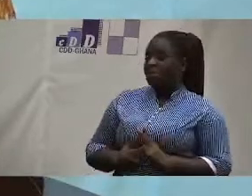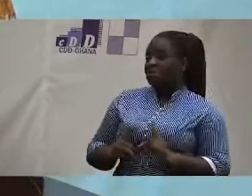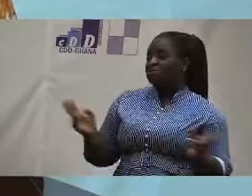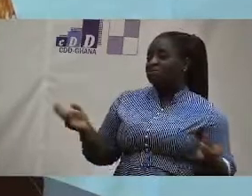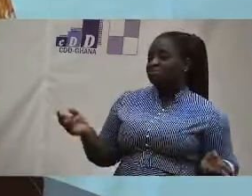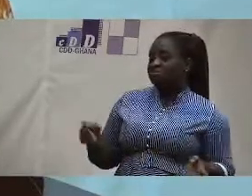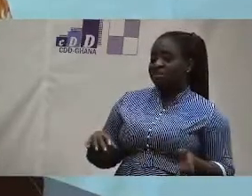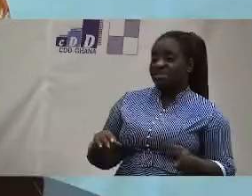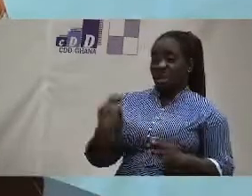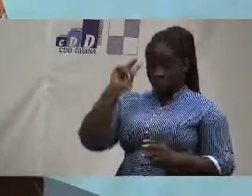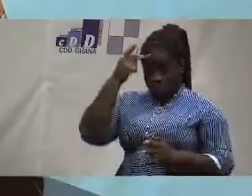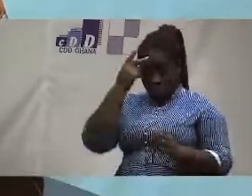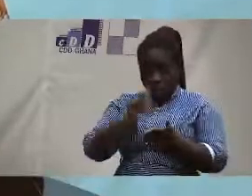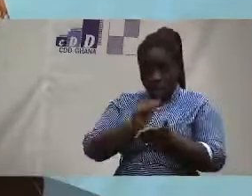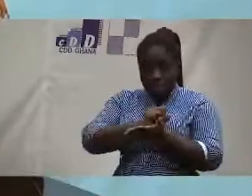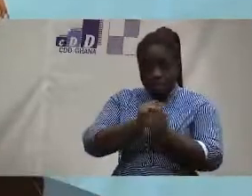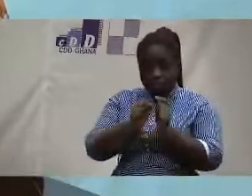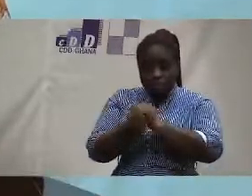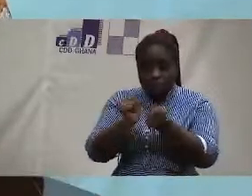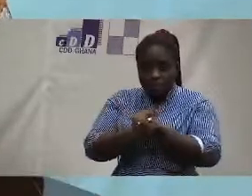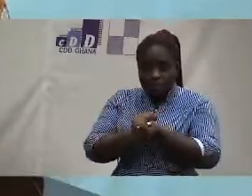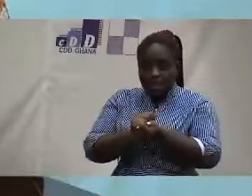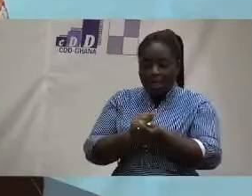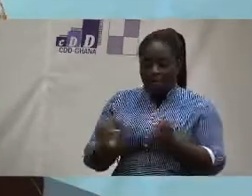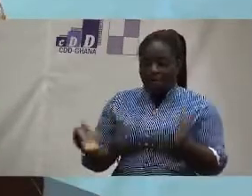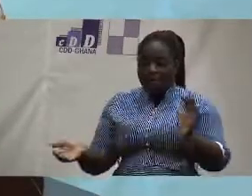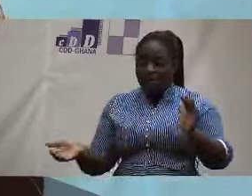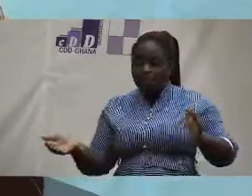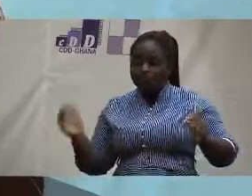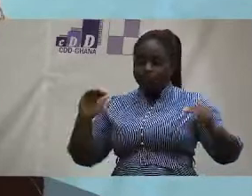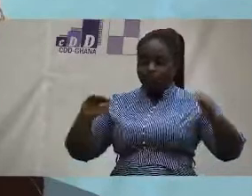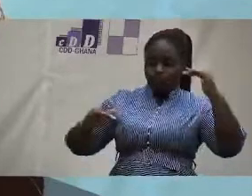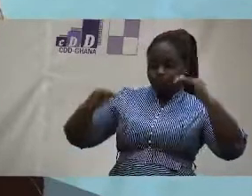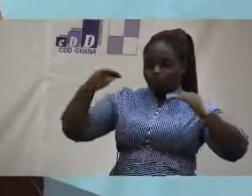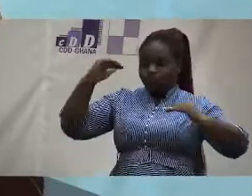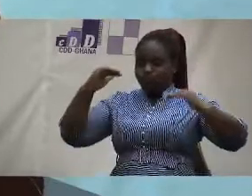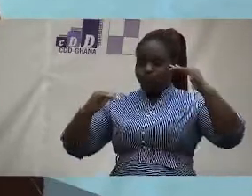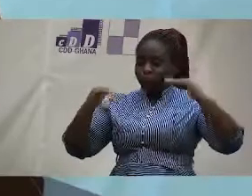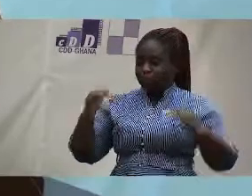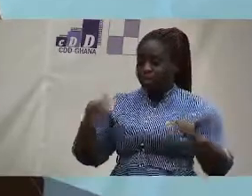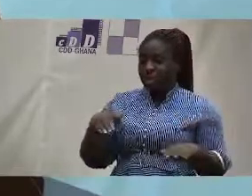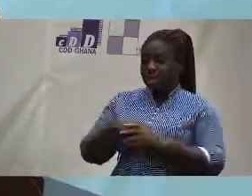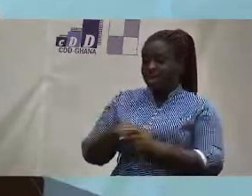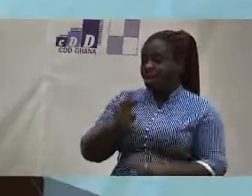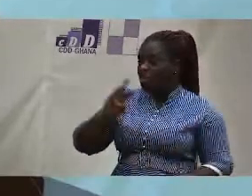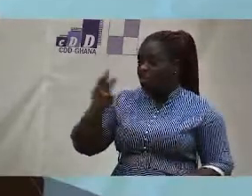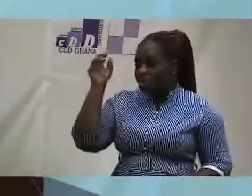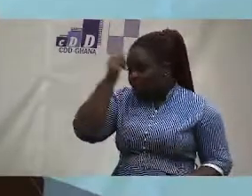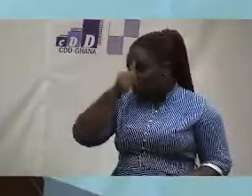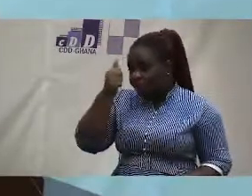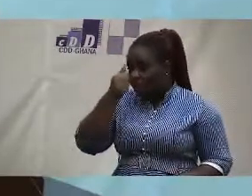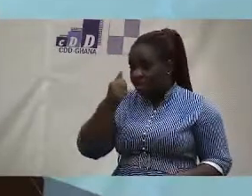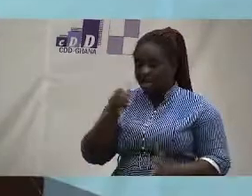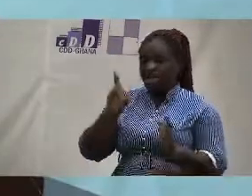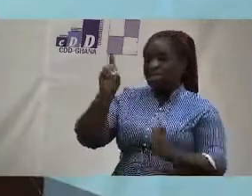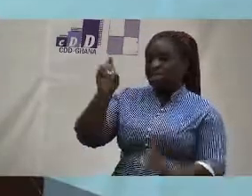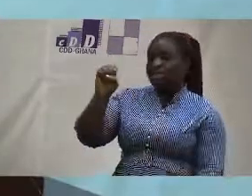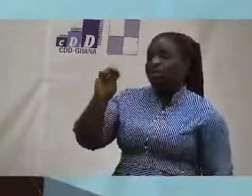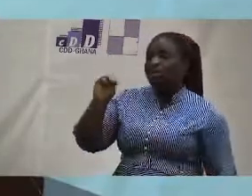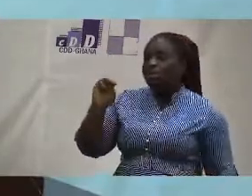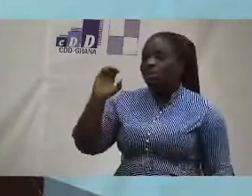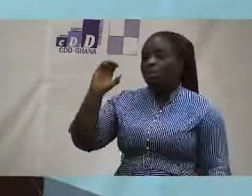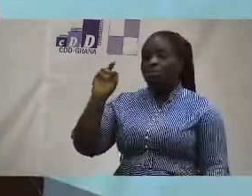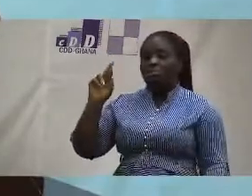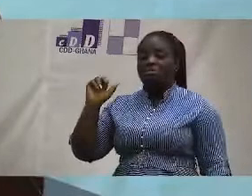and political transformation are codependent products in our West African democracy